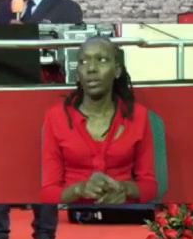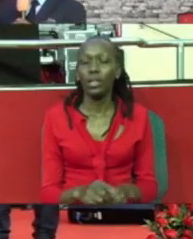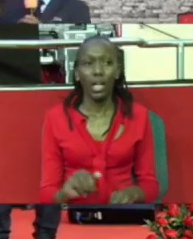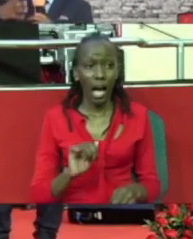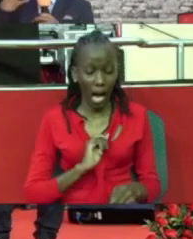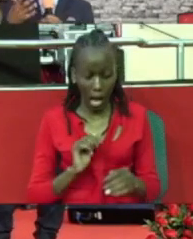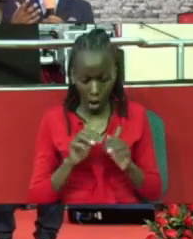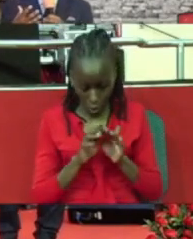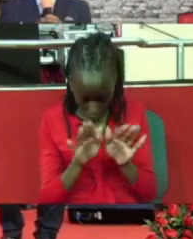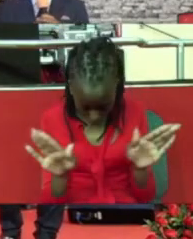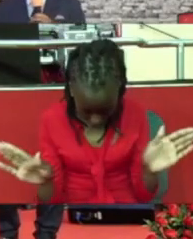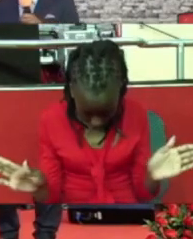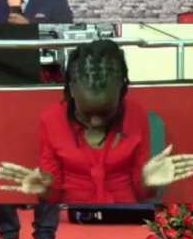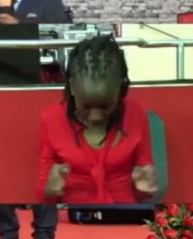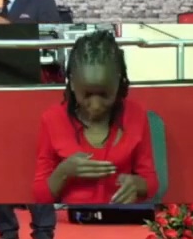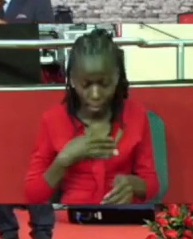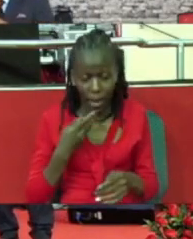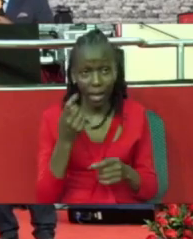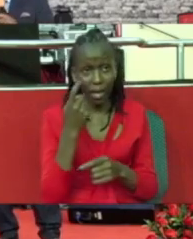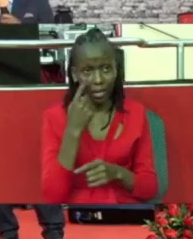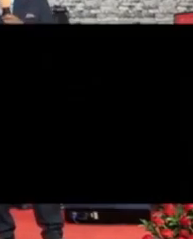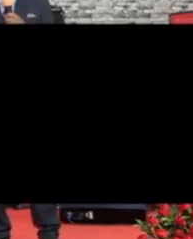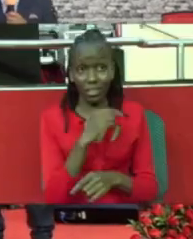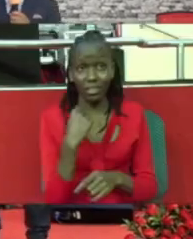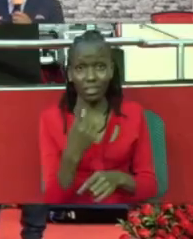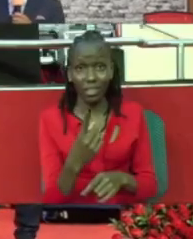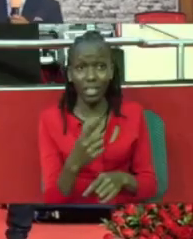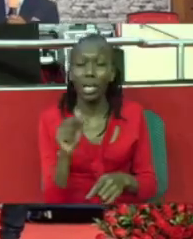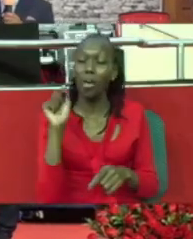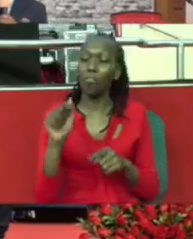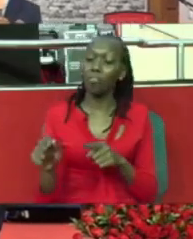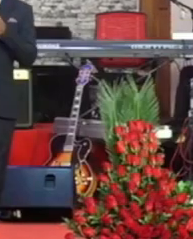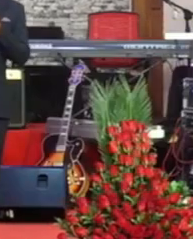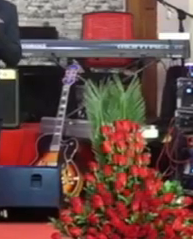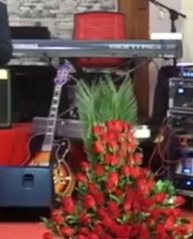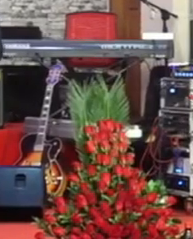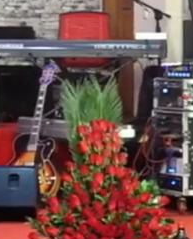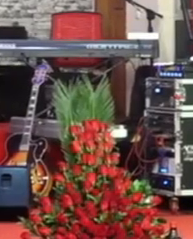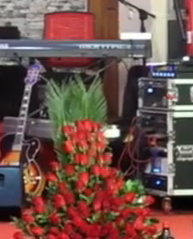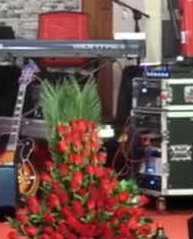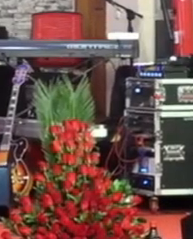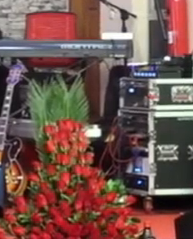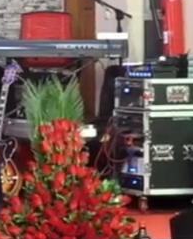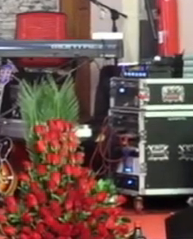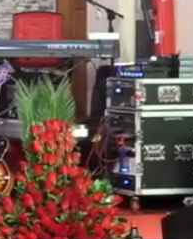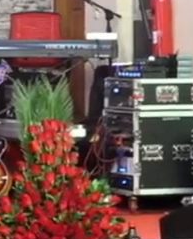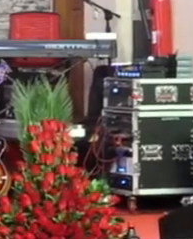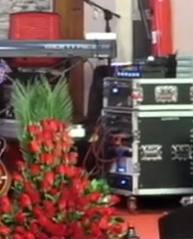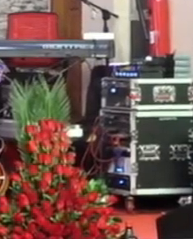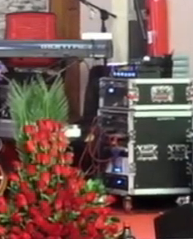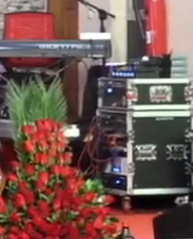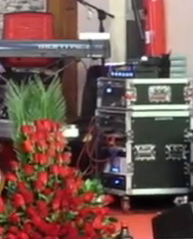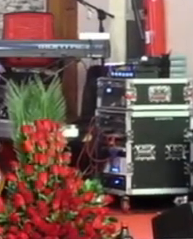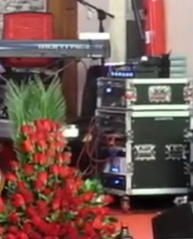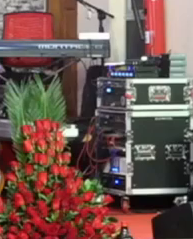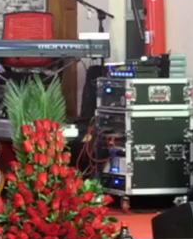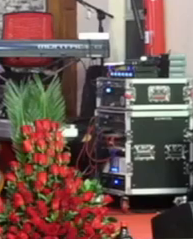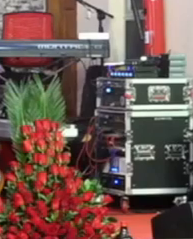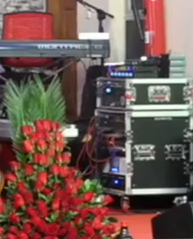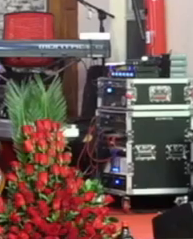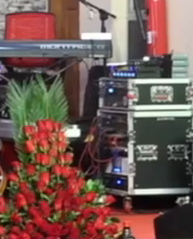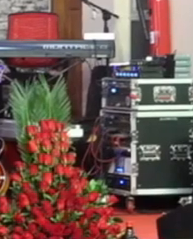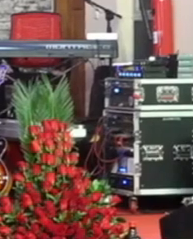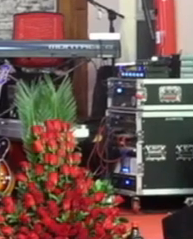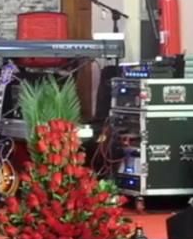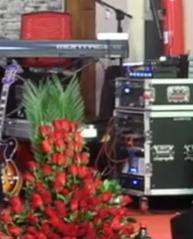eyes. Nifungue macho yangu. And I said this door is not of God. Na niseme huu mlango si wa Mungu. It was not opened by my father. Haukufunguliwa